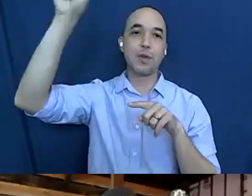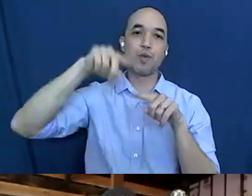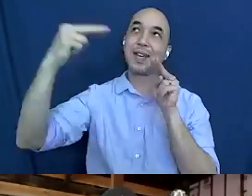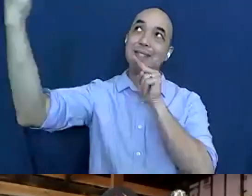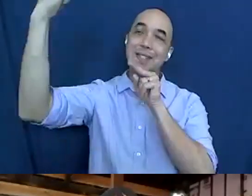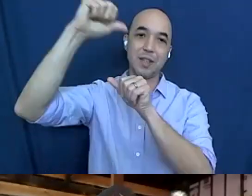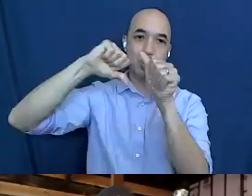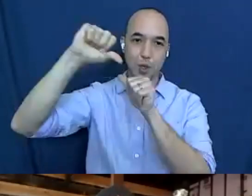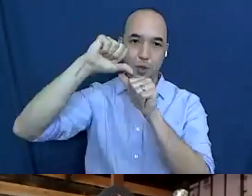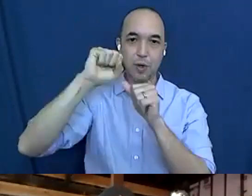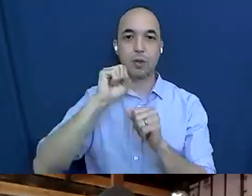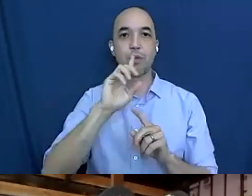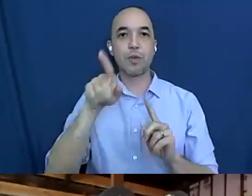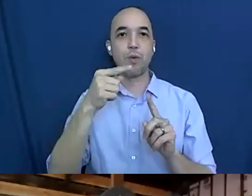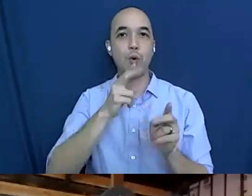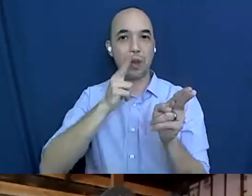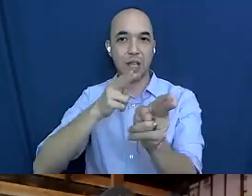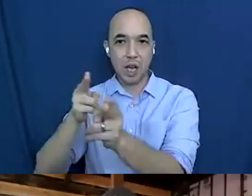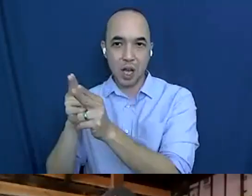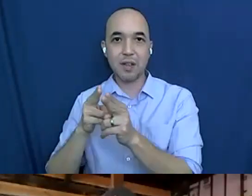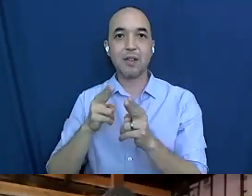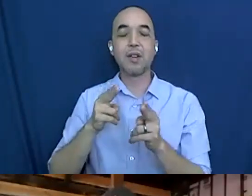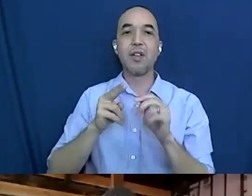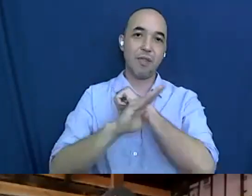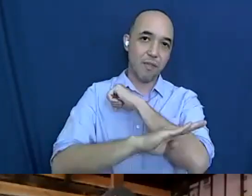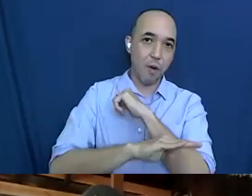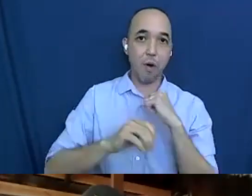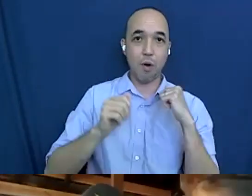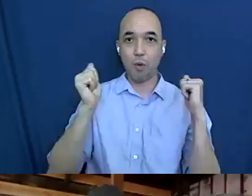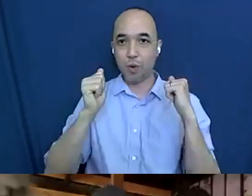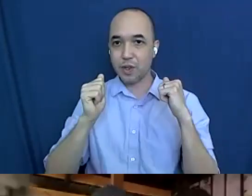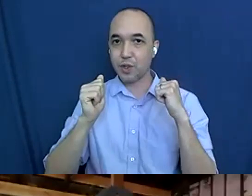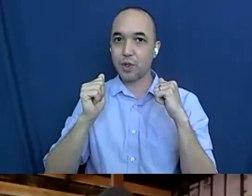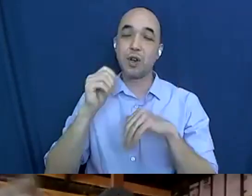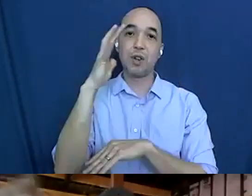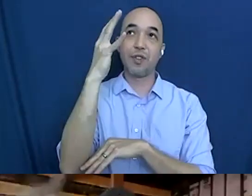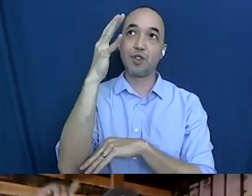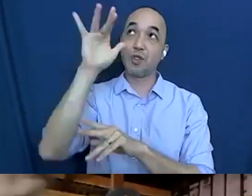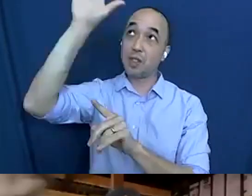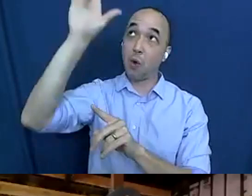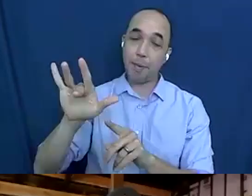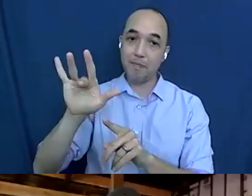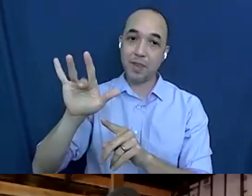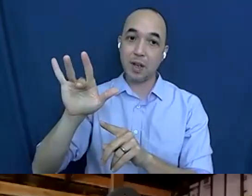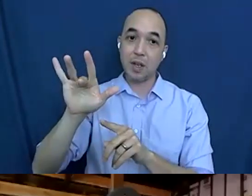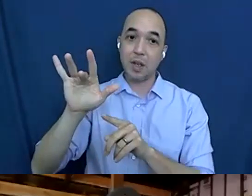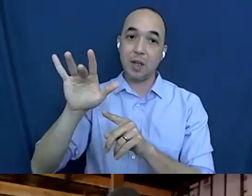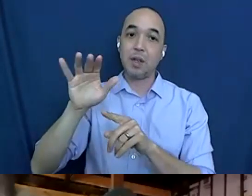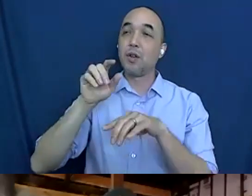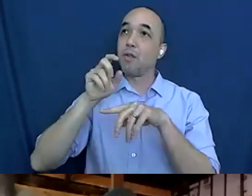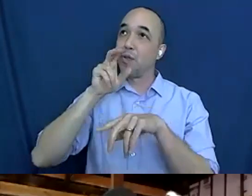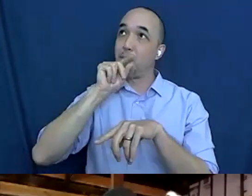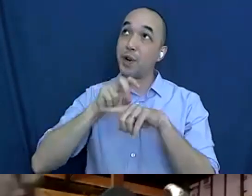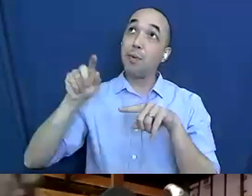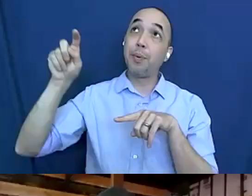your bird in the fall and winter when it's cold enough. Now there's no foliage on the trees. I can see my bird for a quarter mile, whatever tree he's